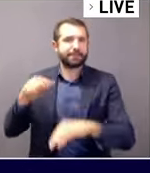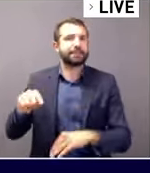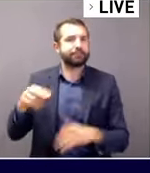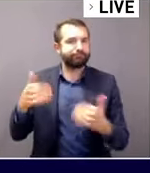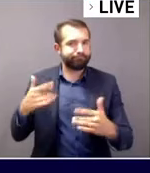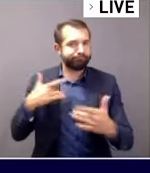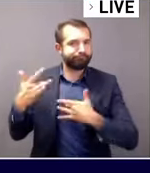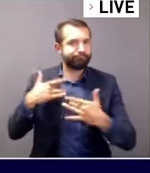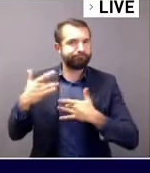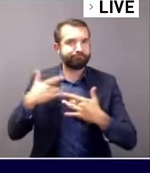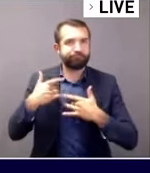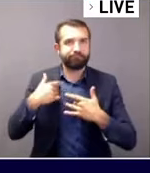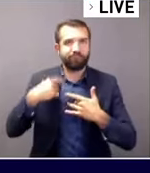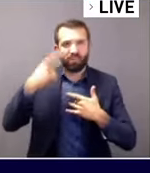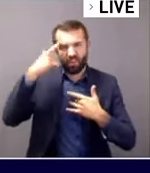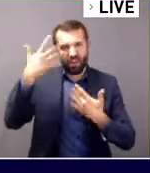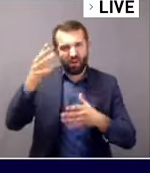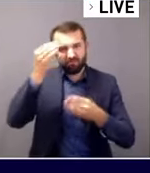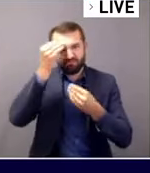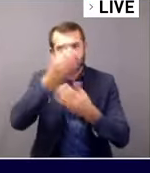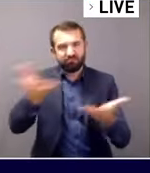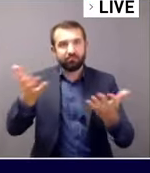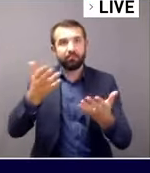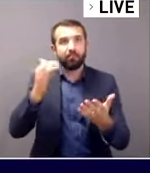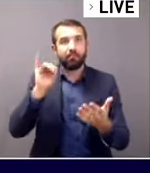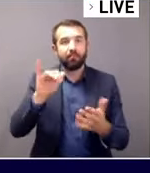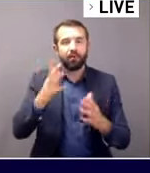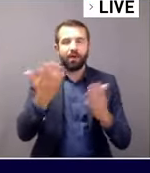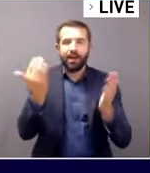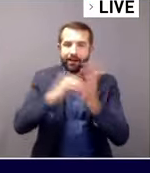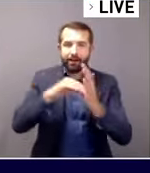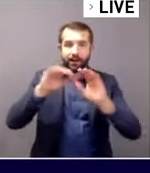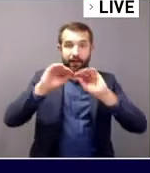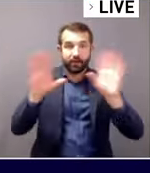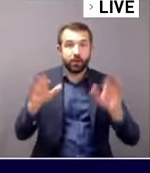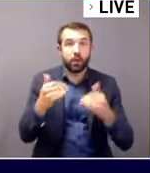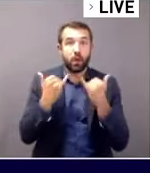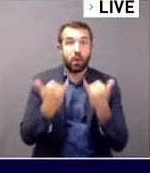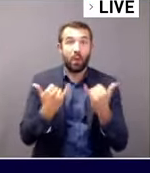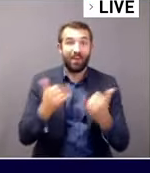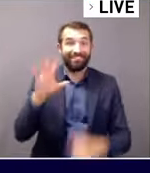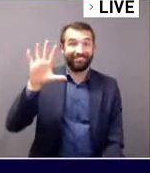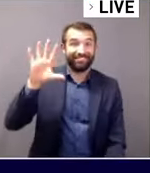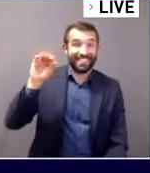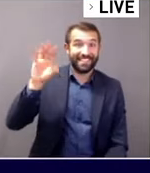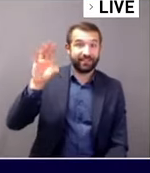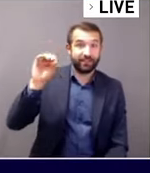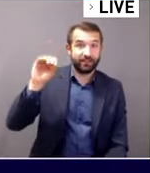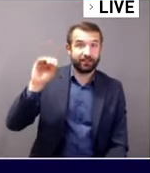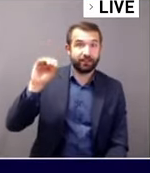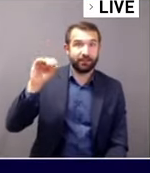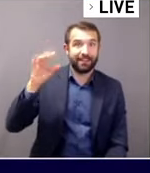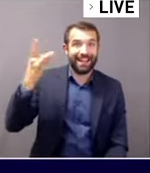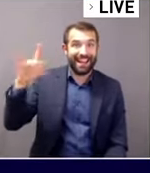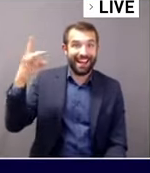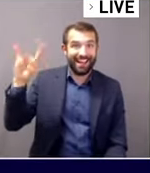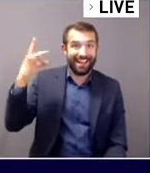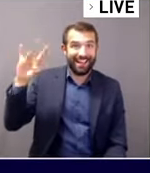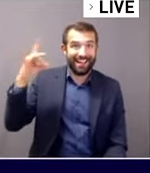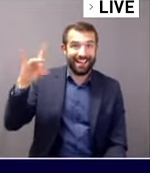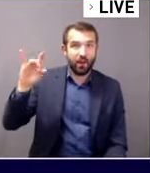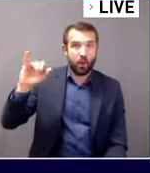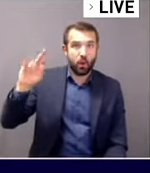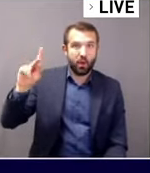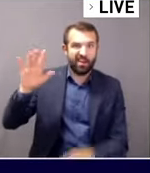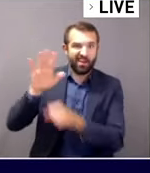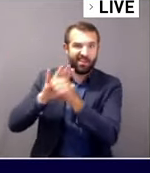I didn't, I'll go over them again. Of the 50 cases today, 18 of them are from York County, whereas 7